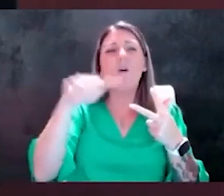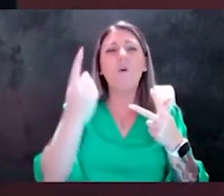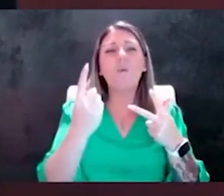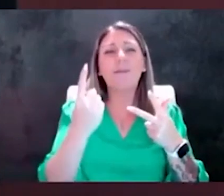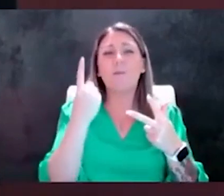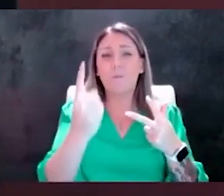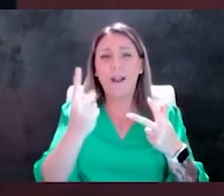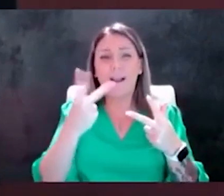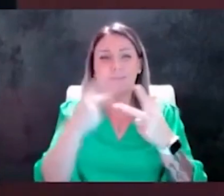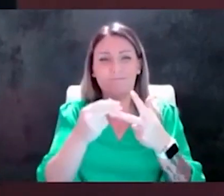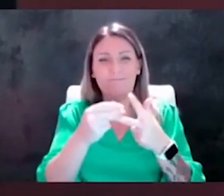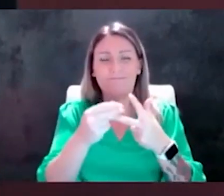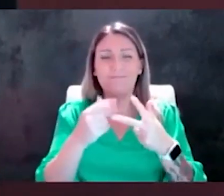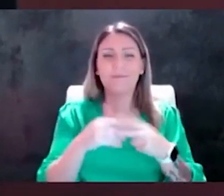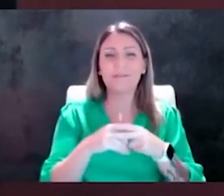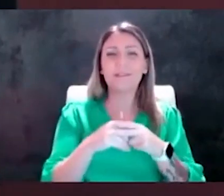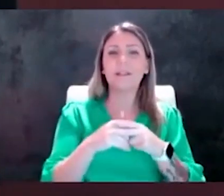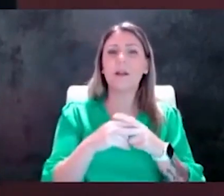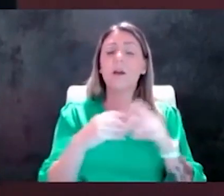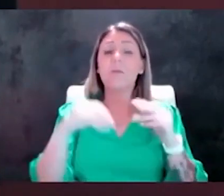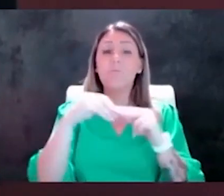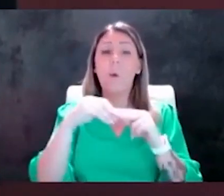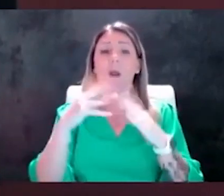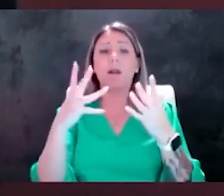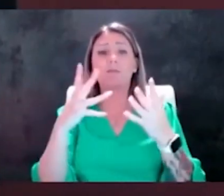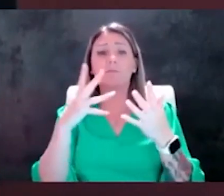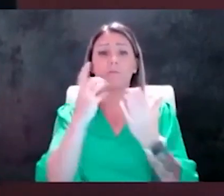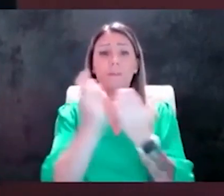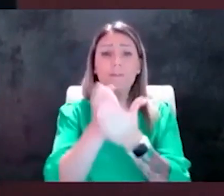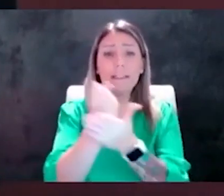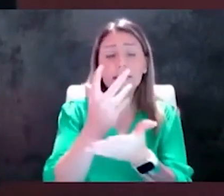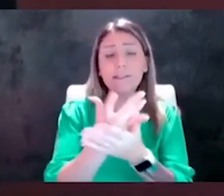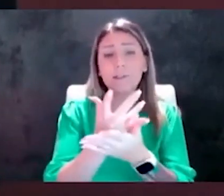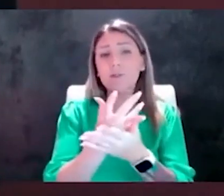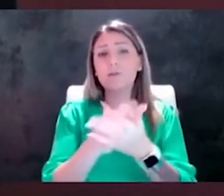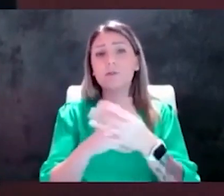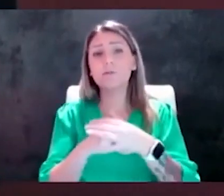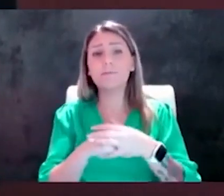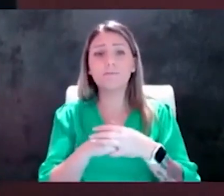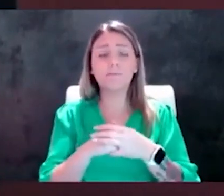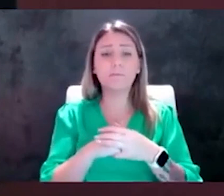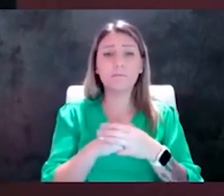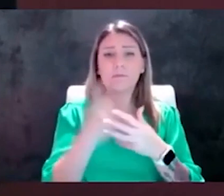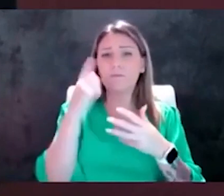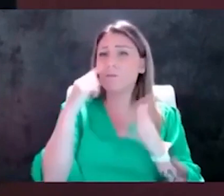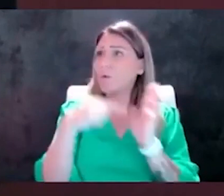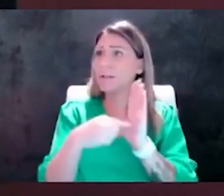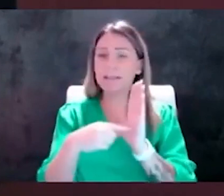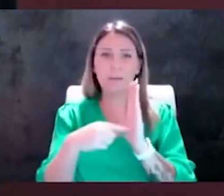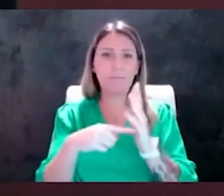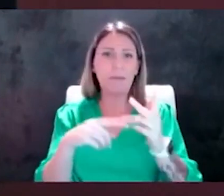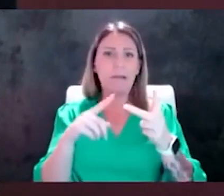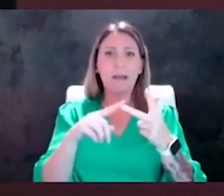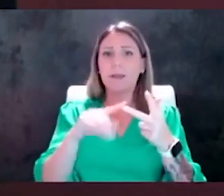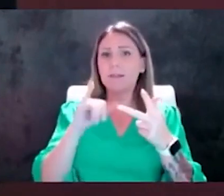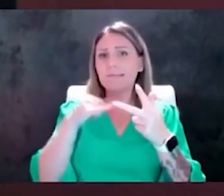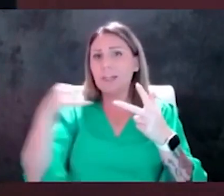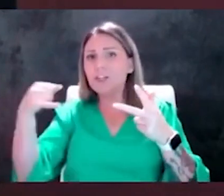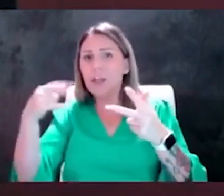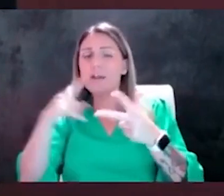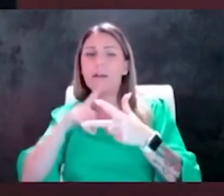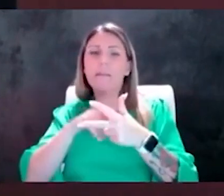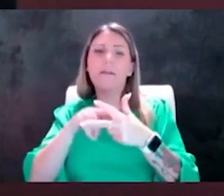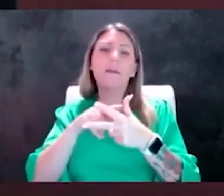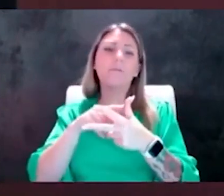think we're going to see some advantages to mix and matching. This, for example, if you do J&J and then following it with Moderna or Pfizer. I think